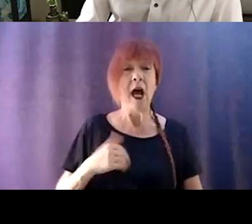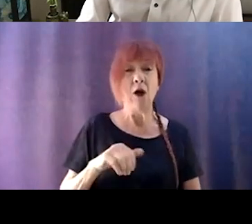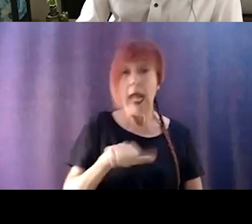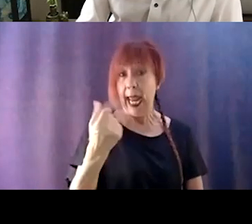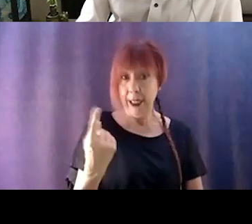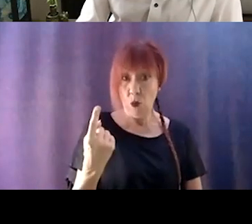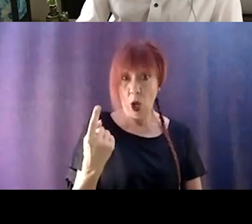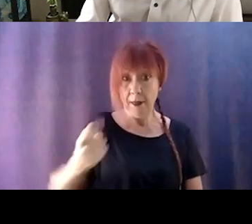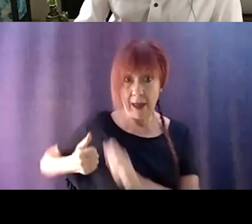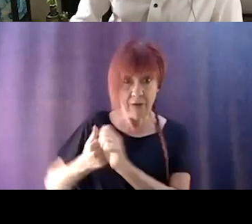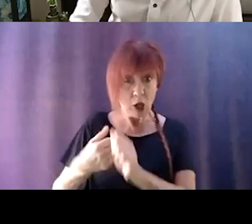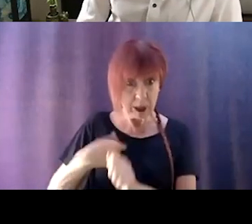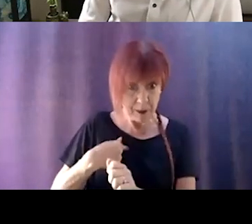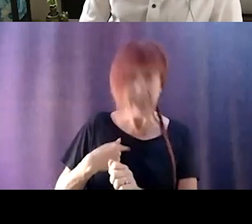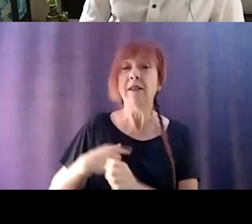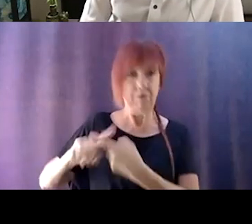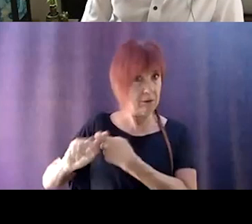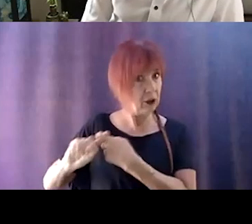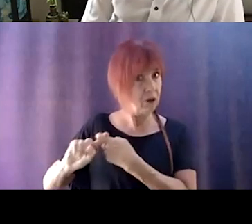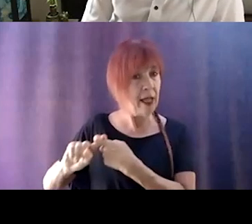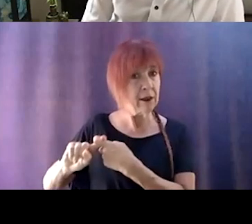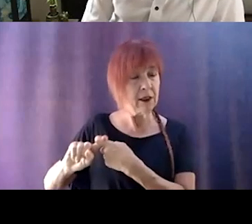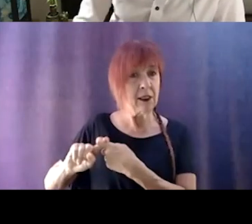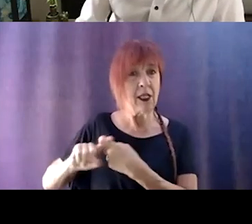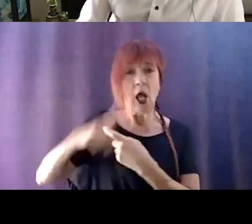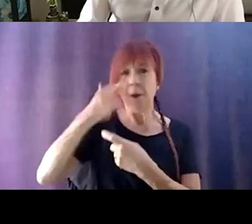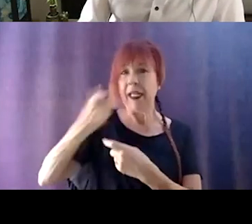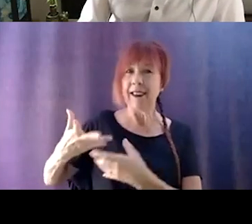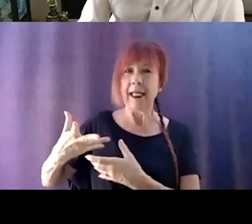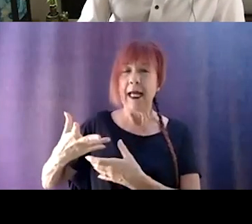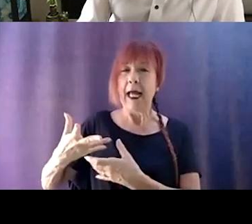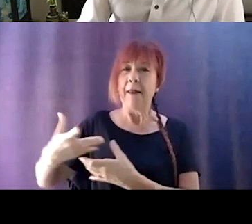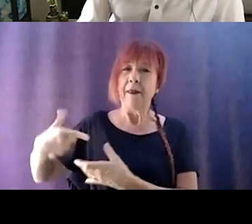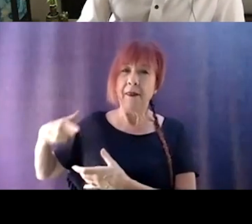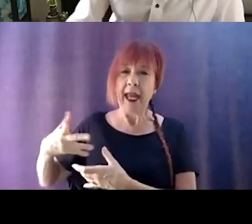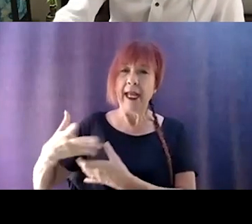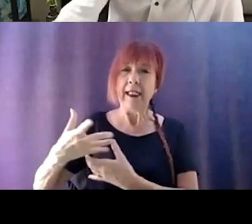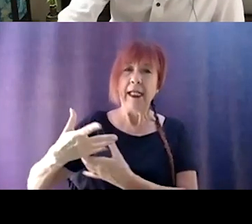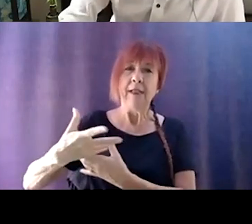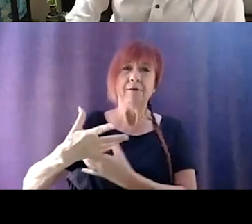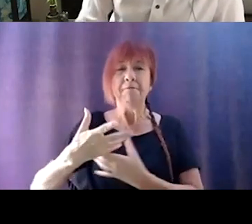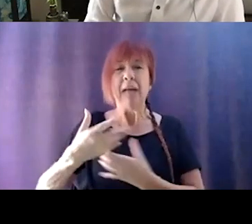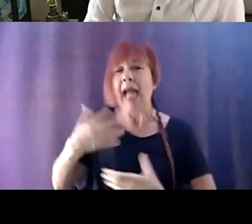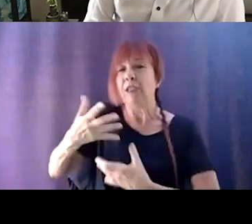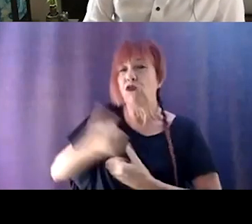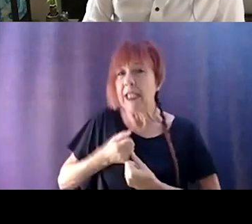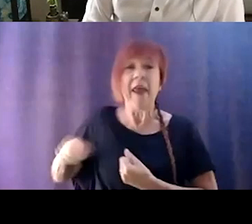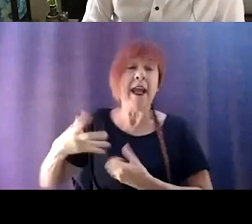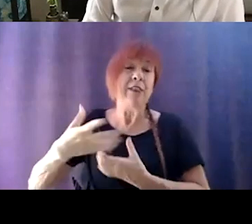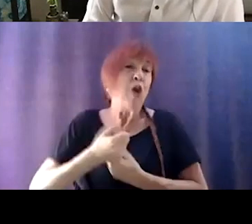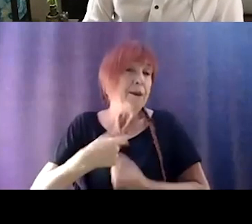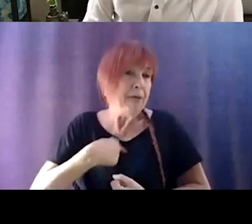my friend, because they have that trust that I'm following you for some reason, whether they might be following you